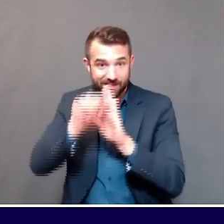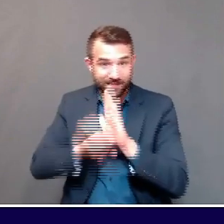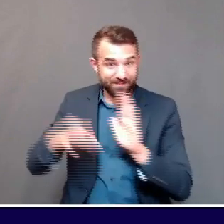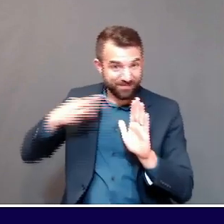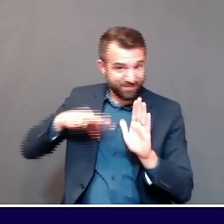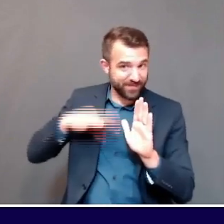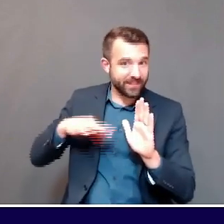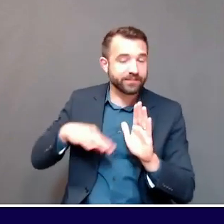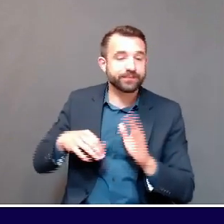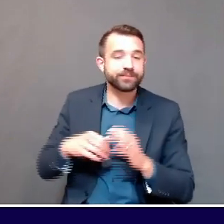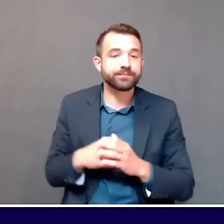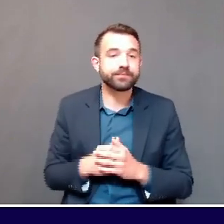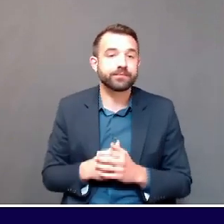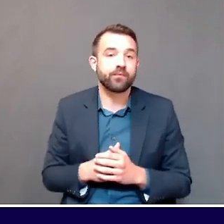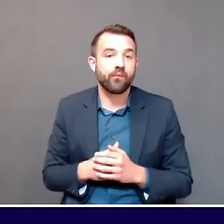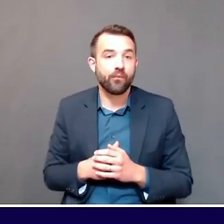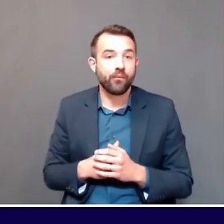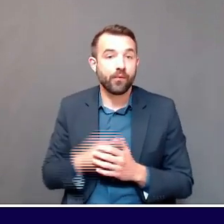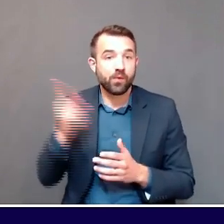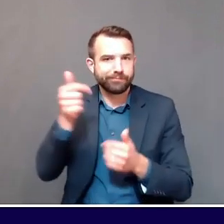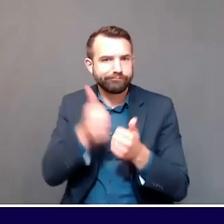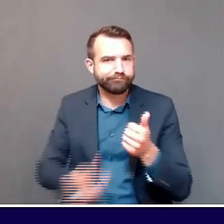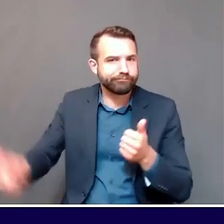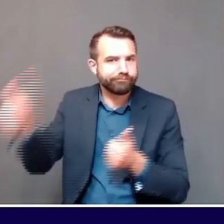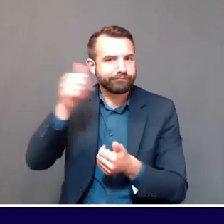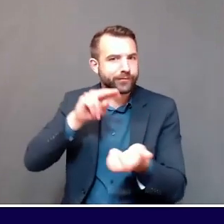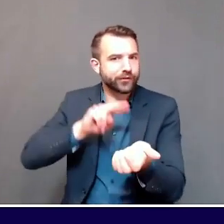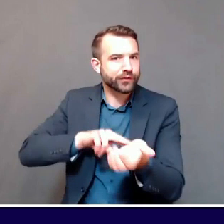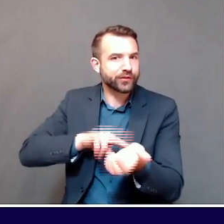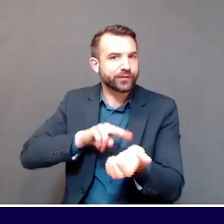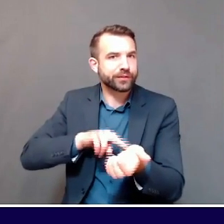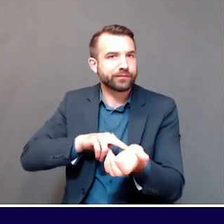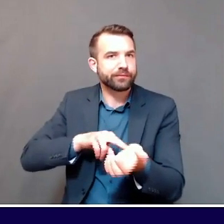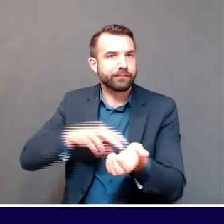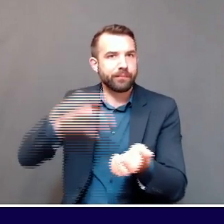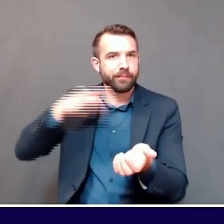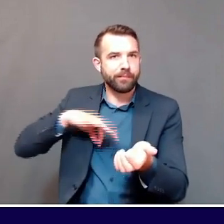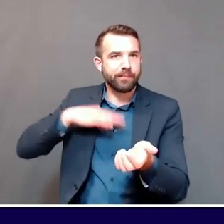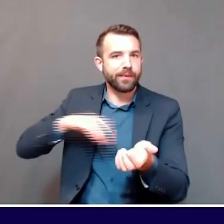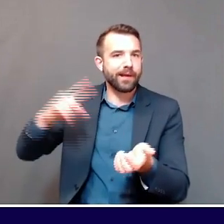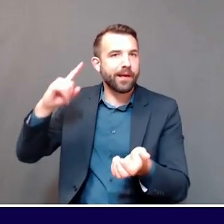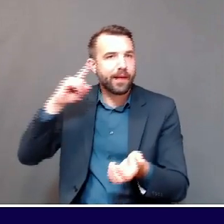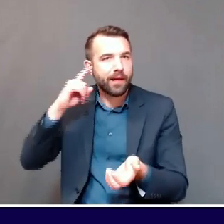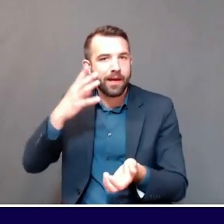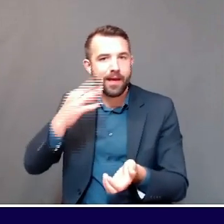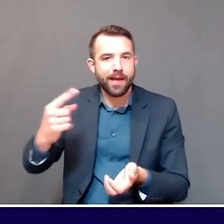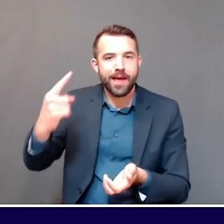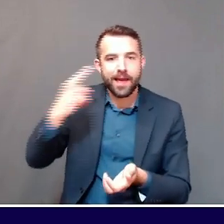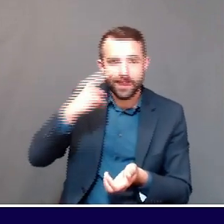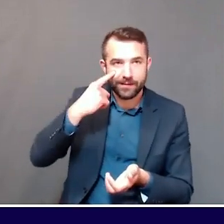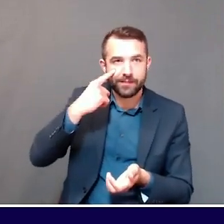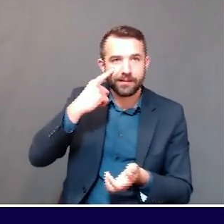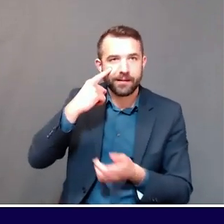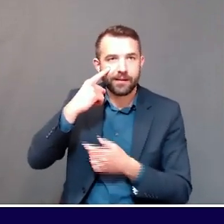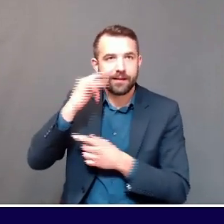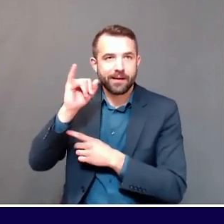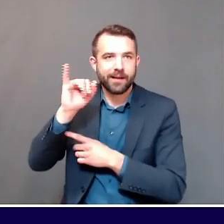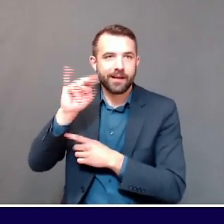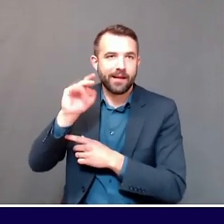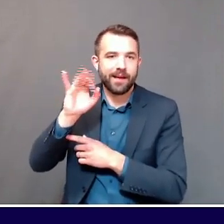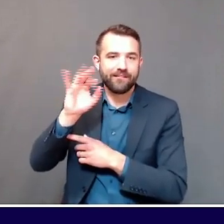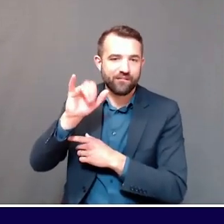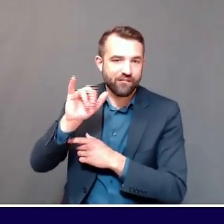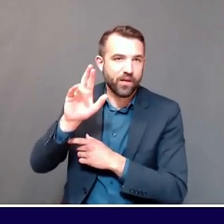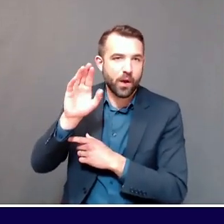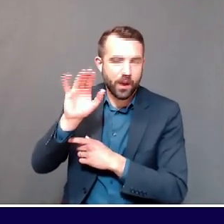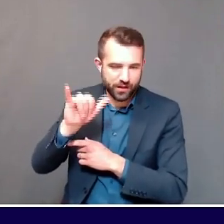while, she was the head of nurses at the Maine Ear and Eye Infirmary. And it turns out she was also the head of nurses for the